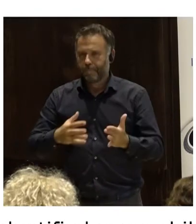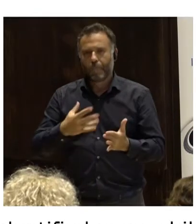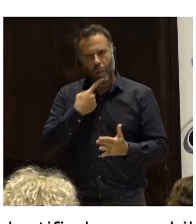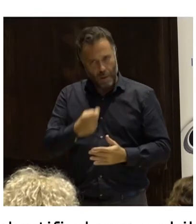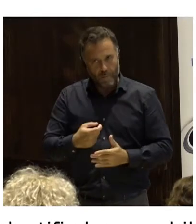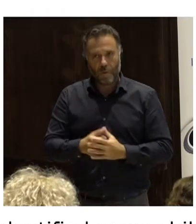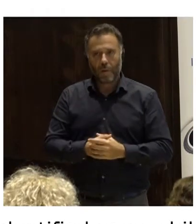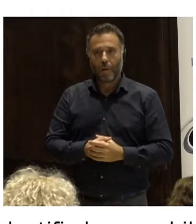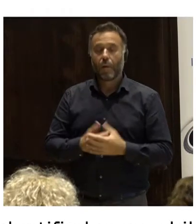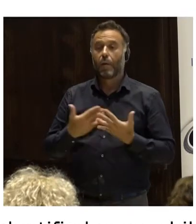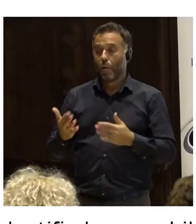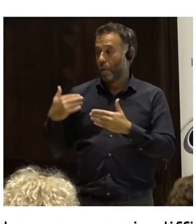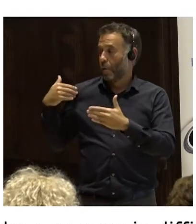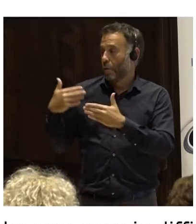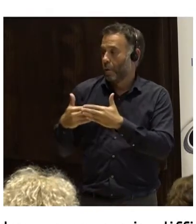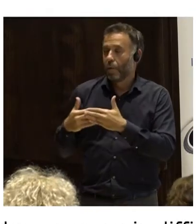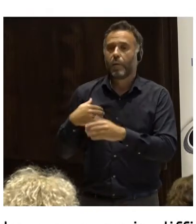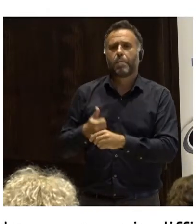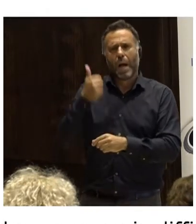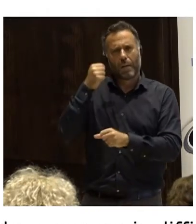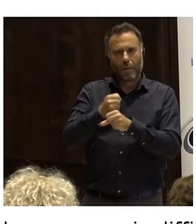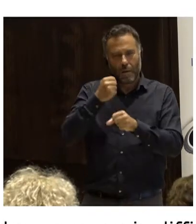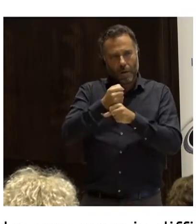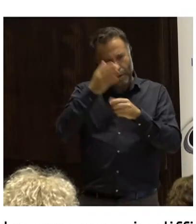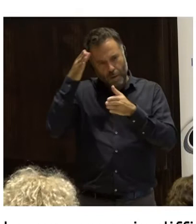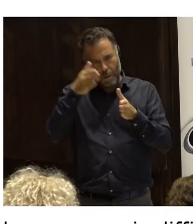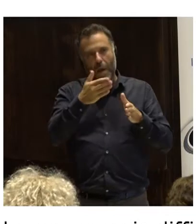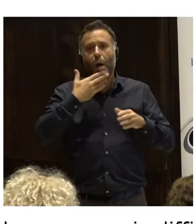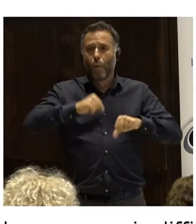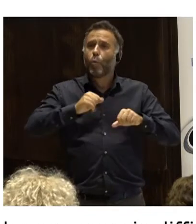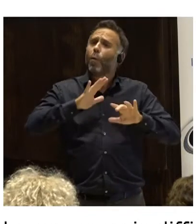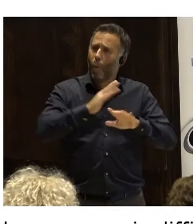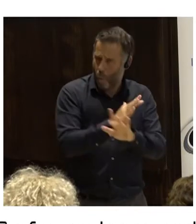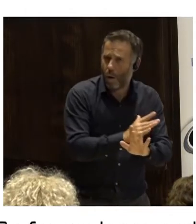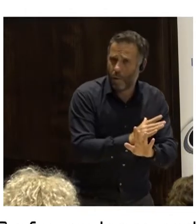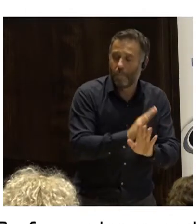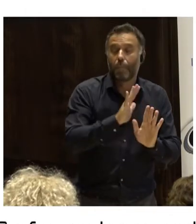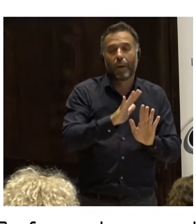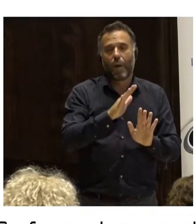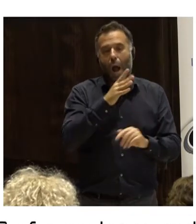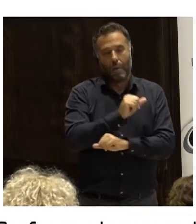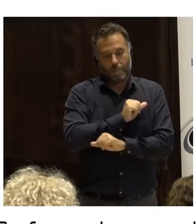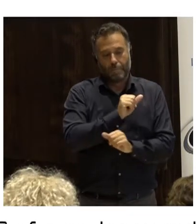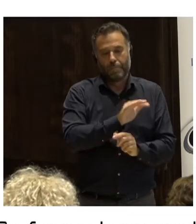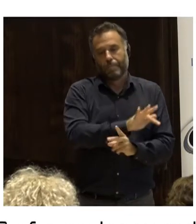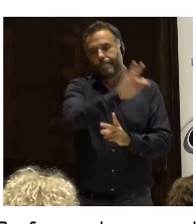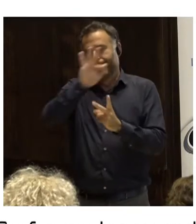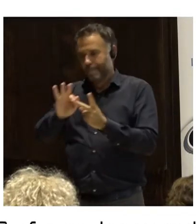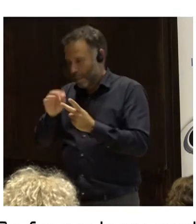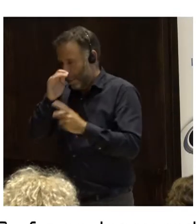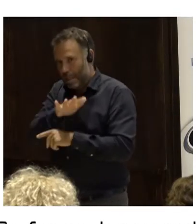out our system, and now we're going to work with children and in social situations as well. So it's